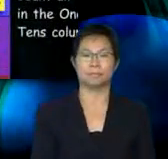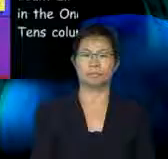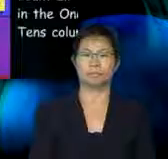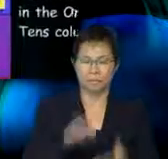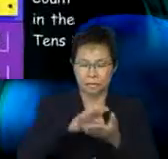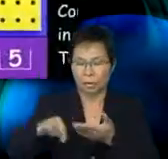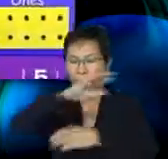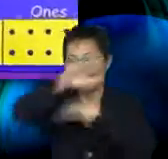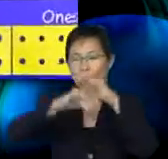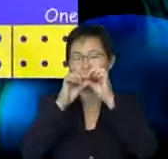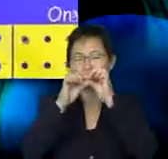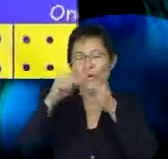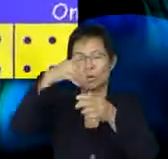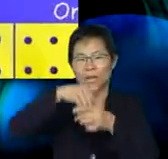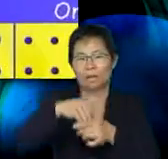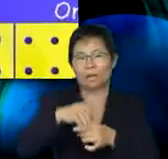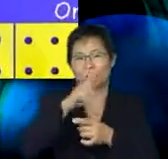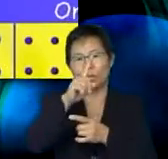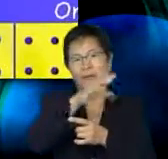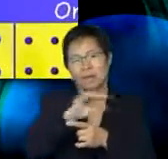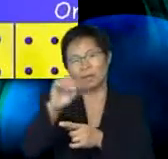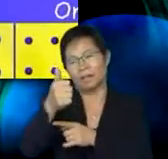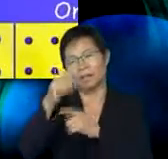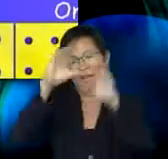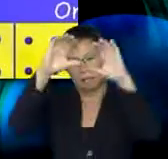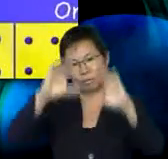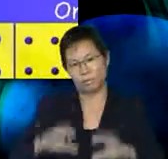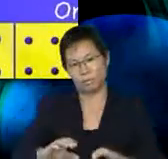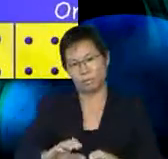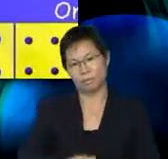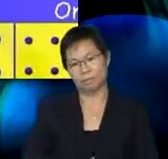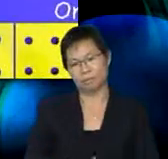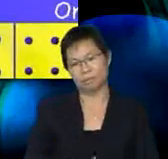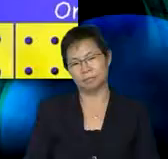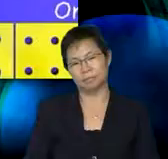Count all the straws in the ones and the tens columns.